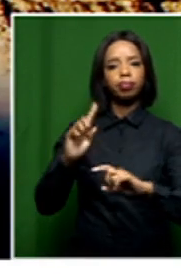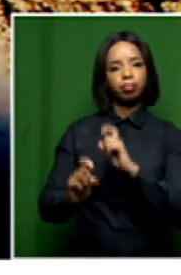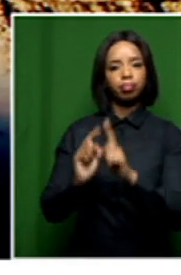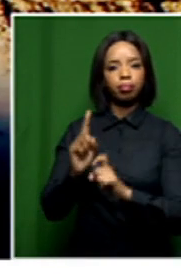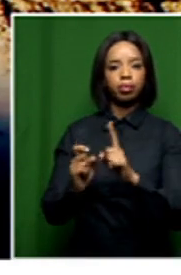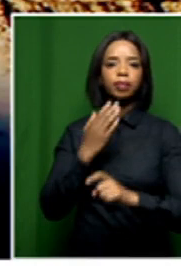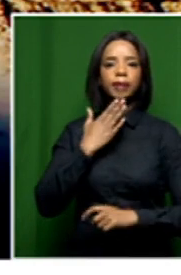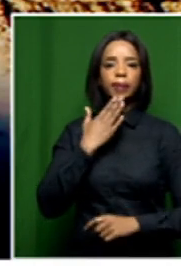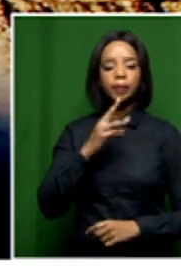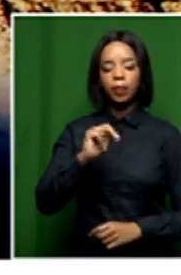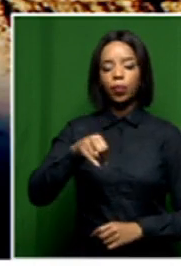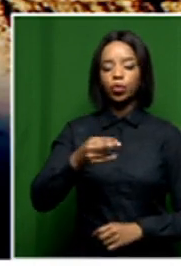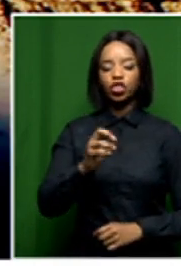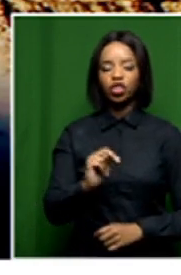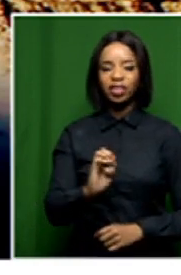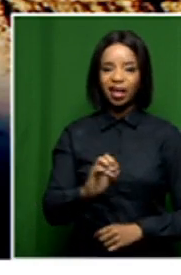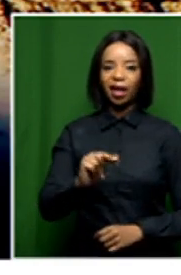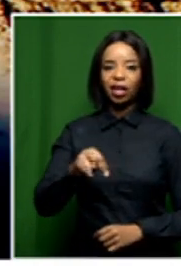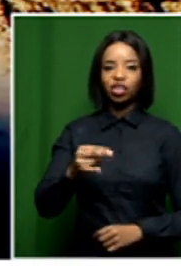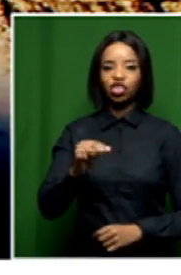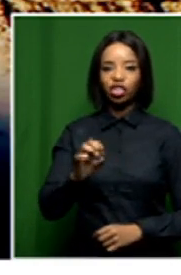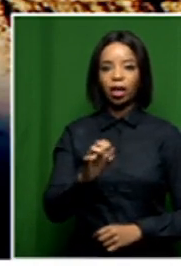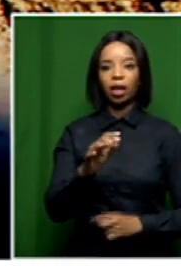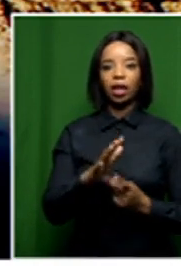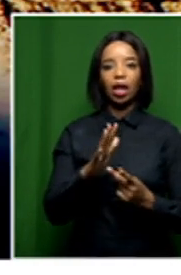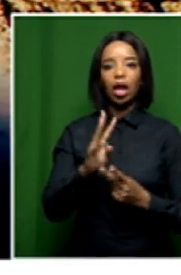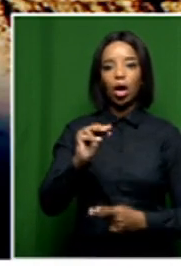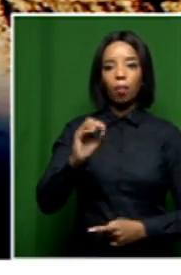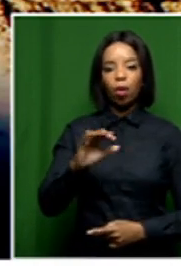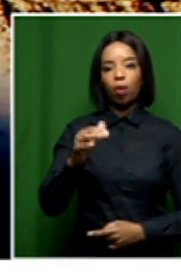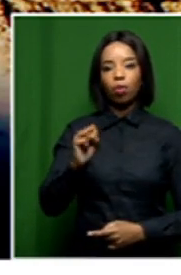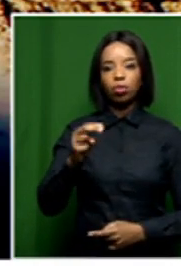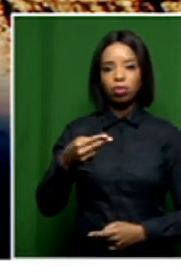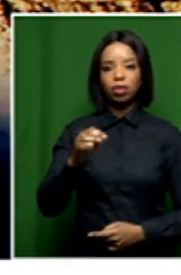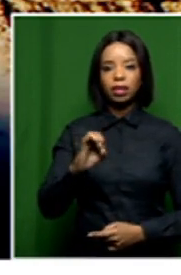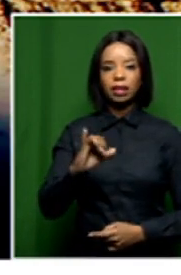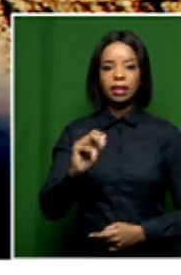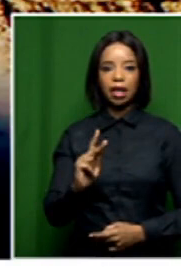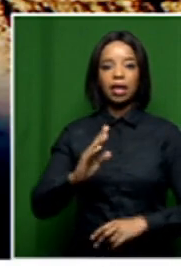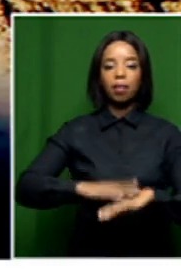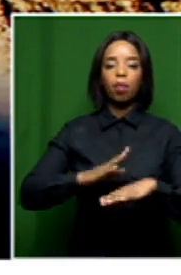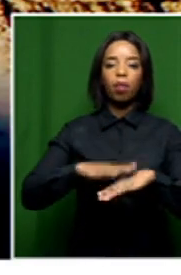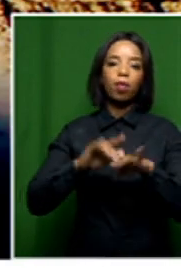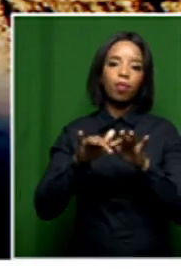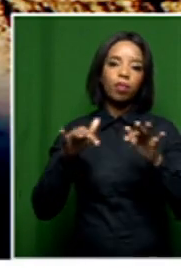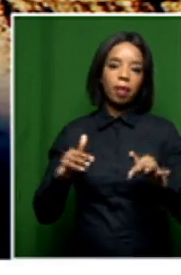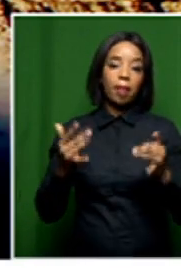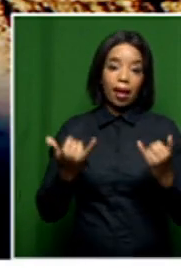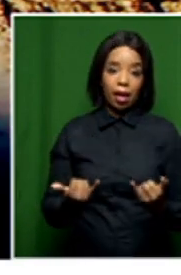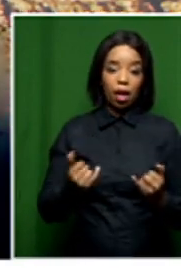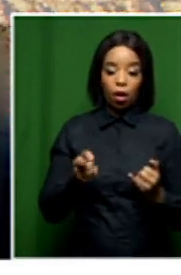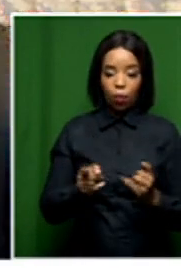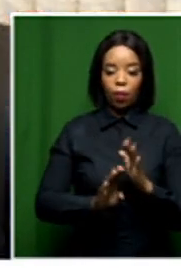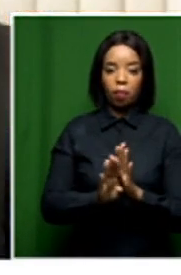Mzuvukile Maqetuka and Sheik, among others. So for more on all of these developments, we're now joined by